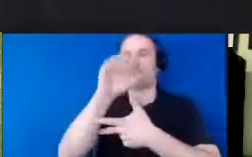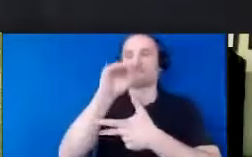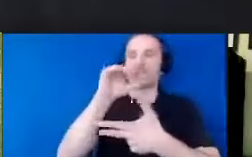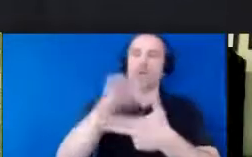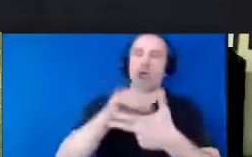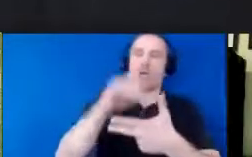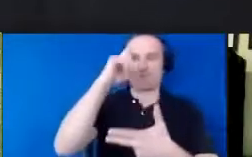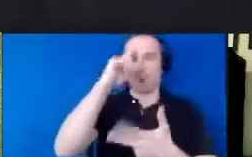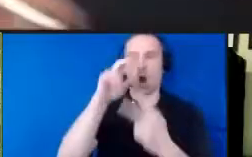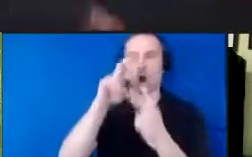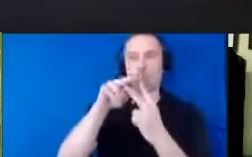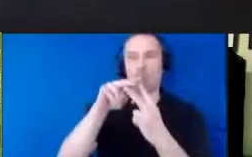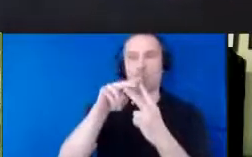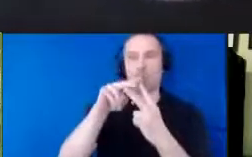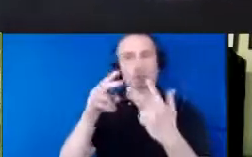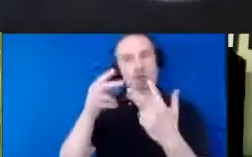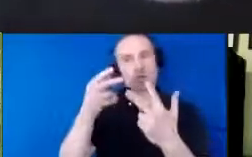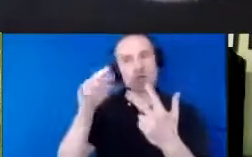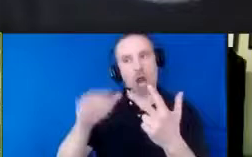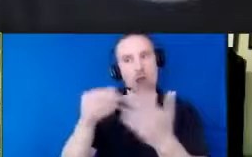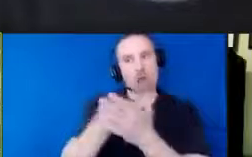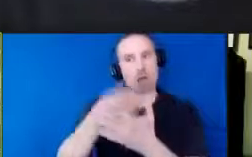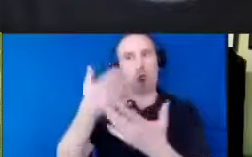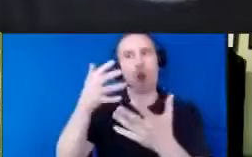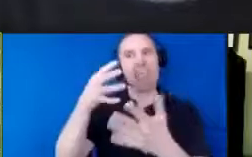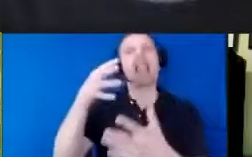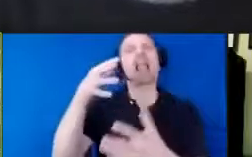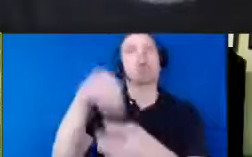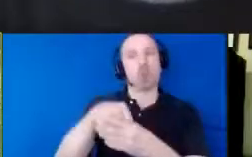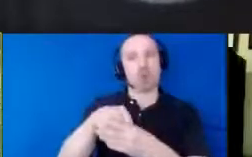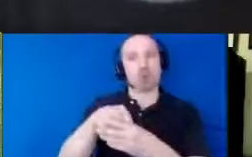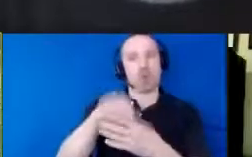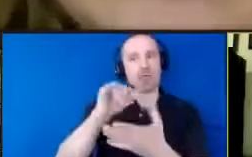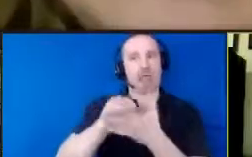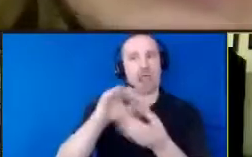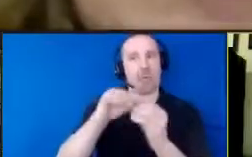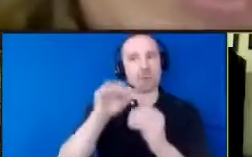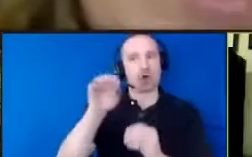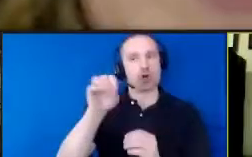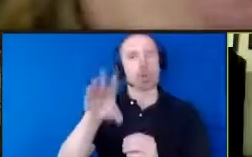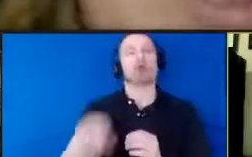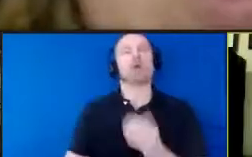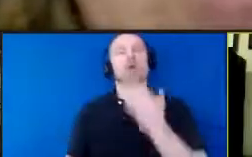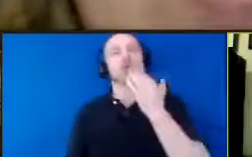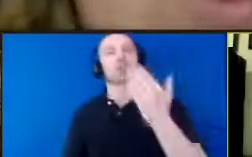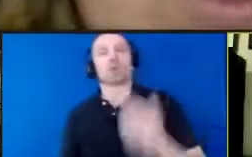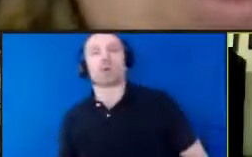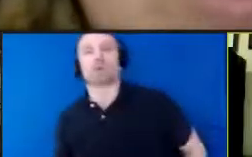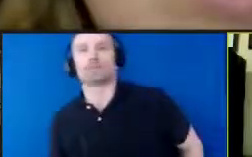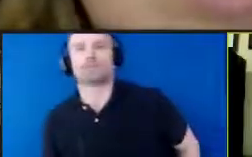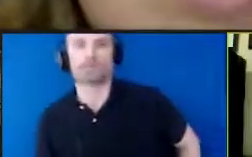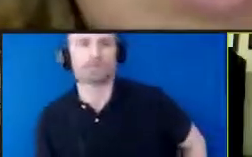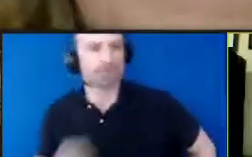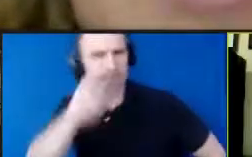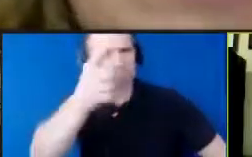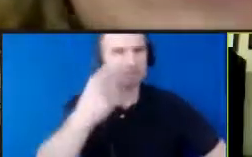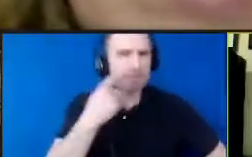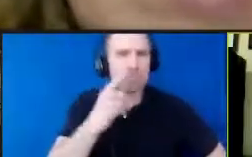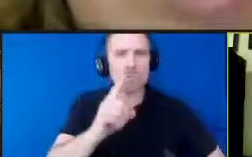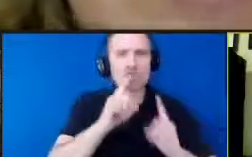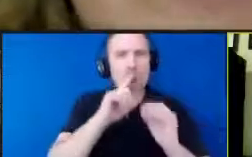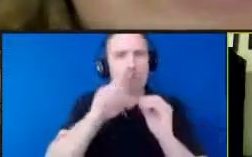$150,000 for a couple. Great, thank you. And then you talked a little bit about the